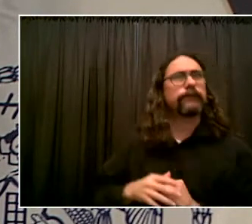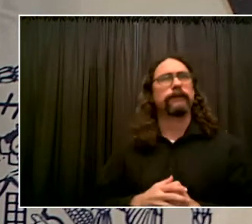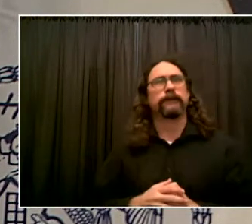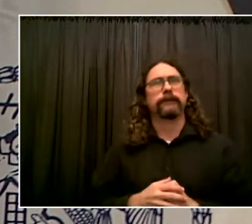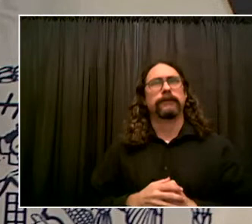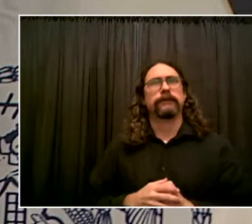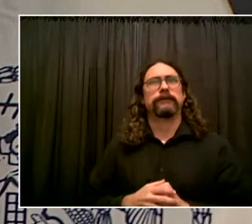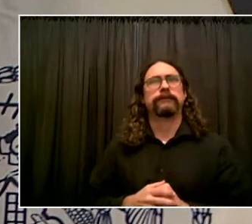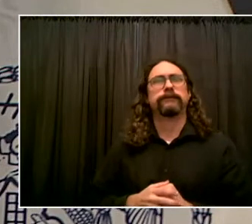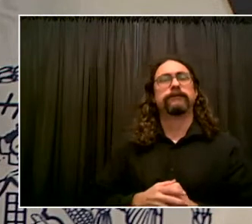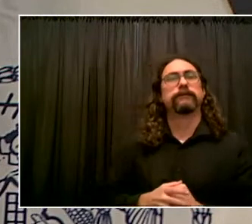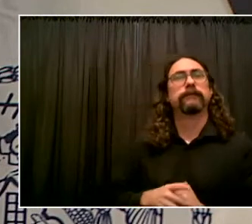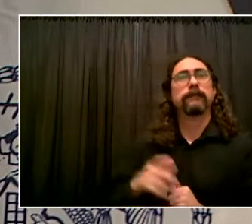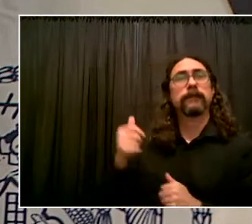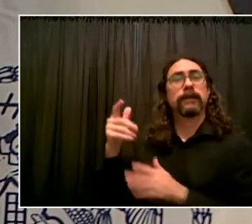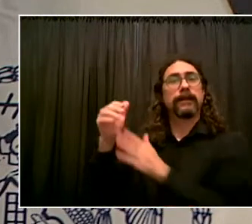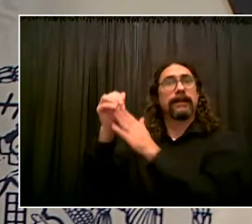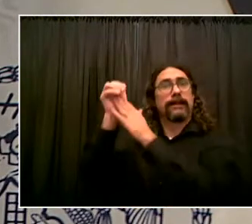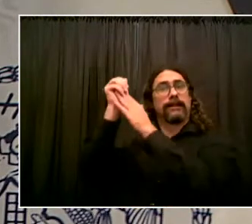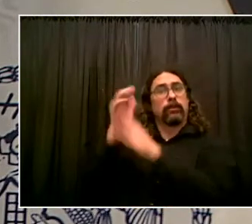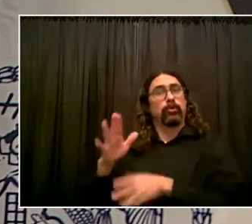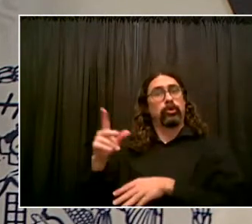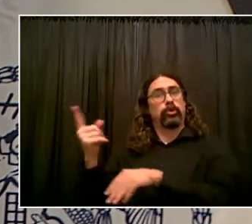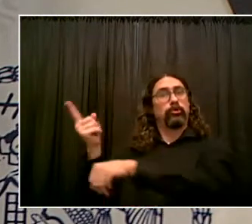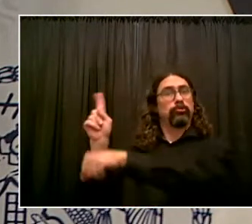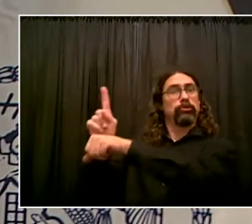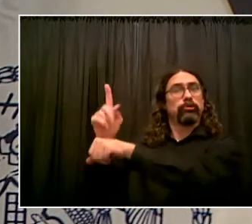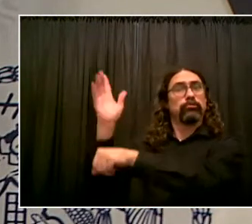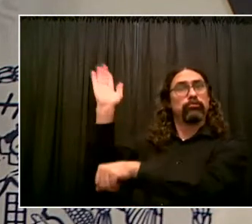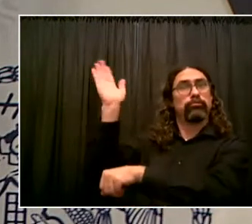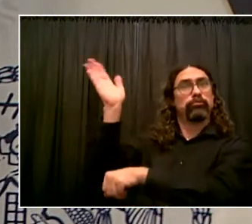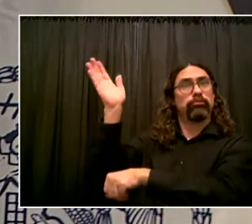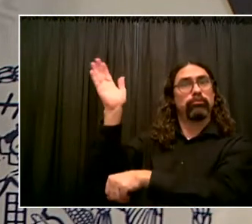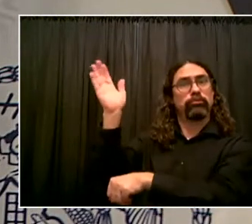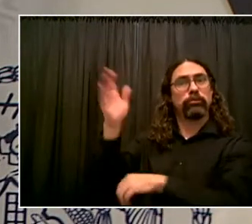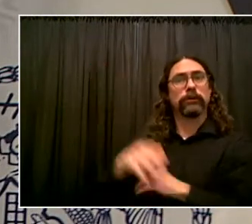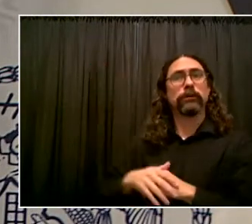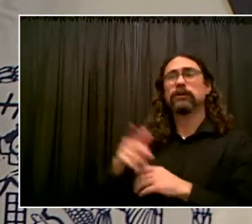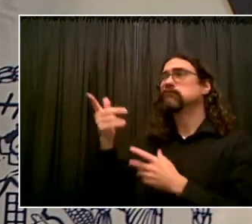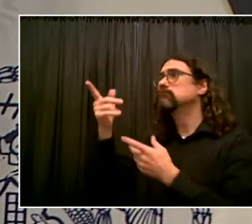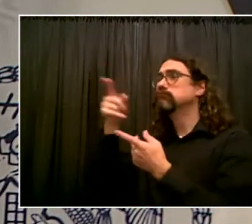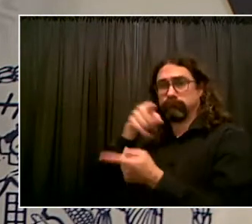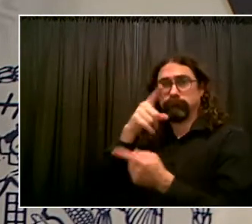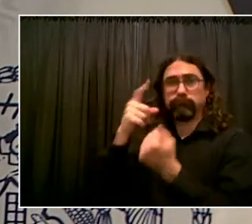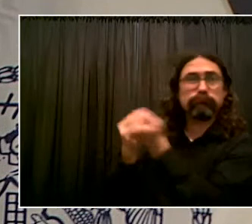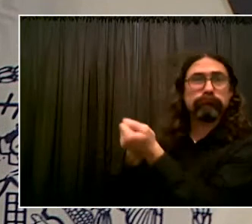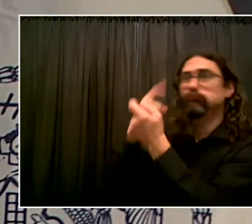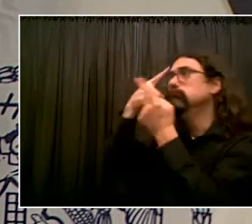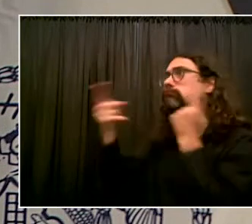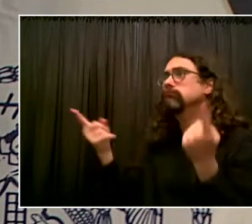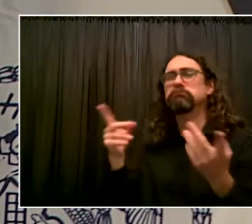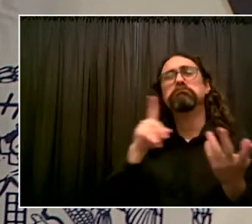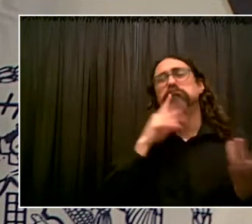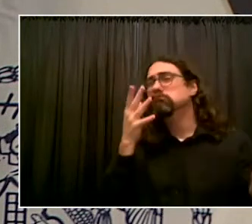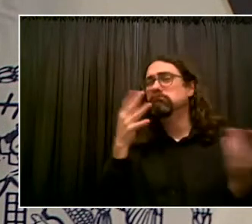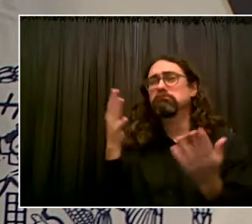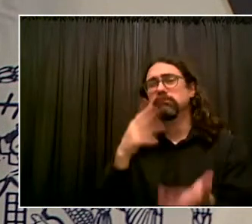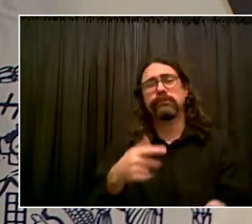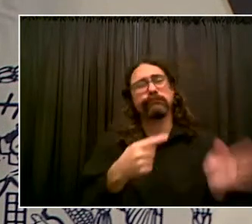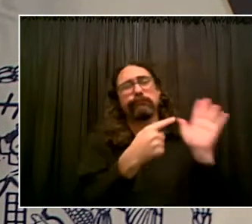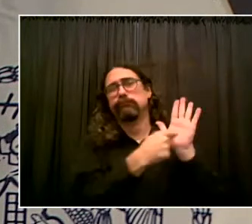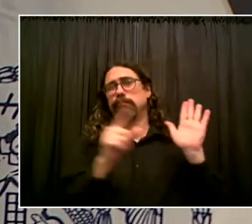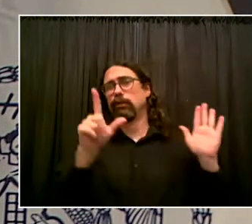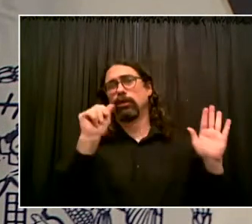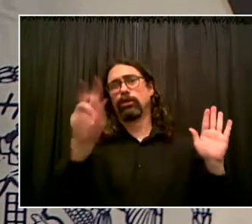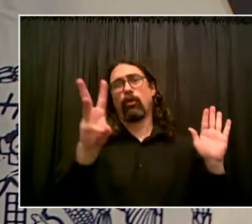have actually been strong and noble in saying it's time to get vaccinated. And that has been very important. In a